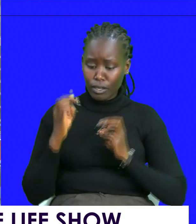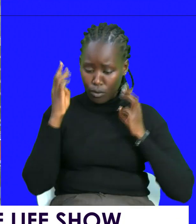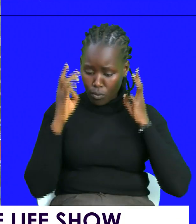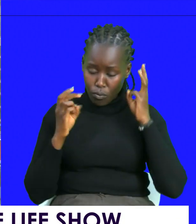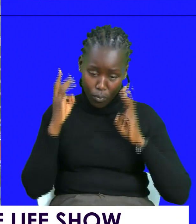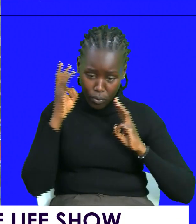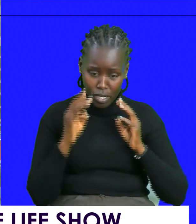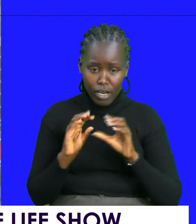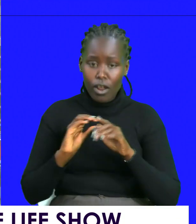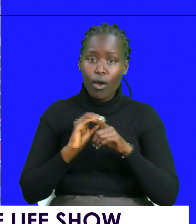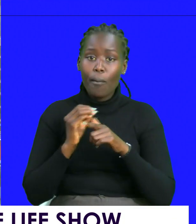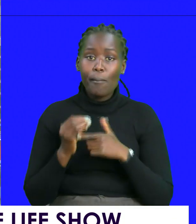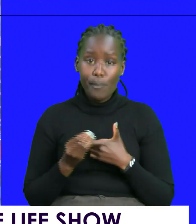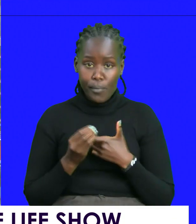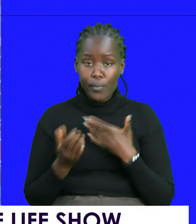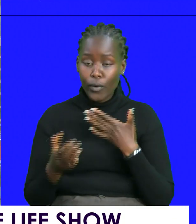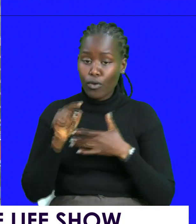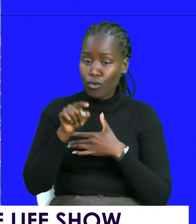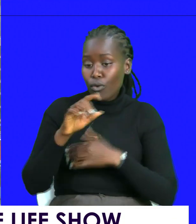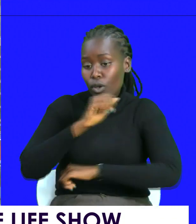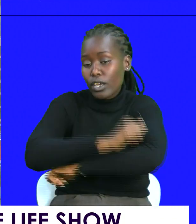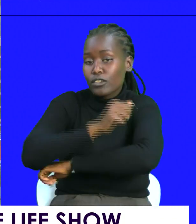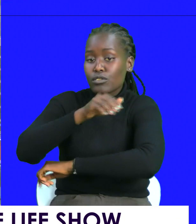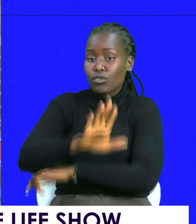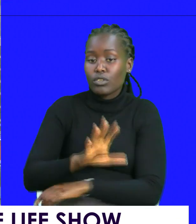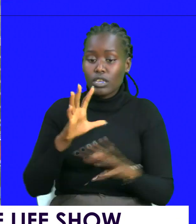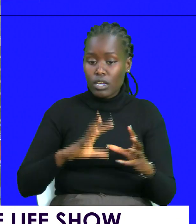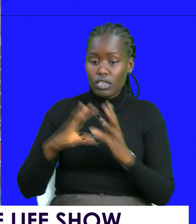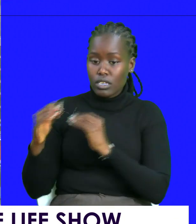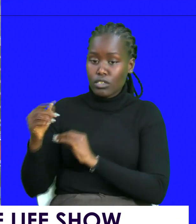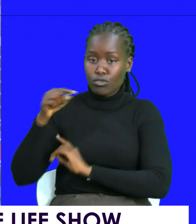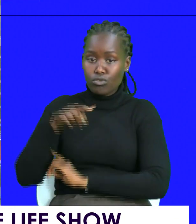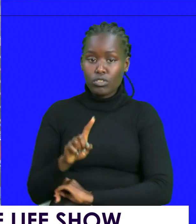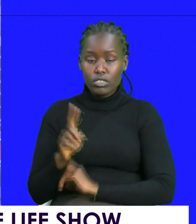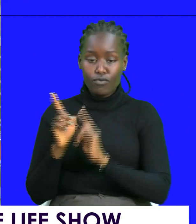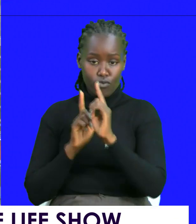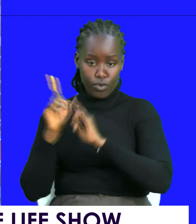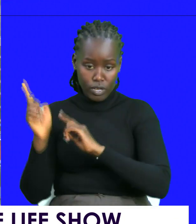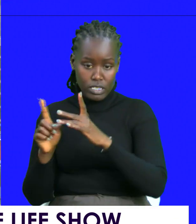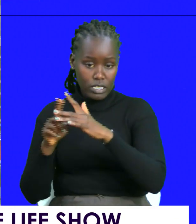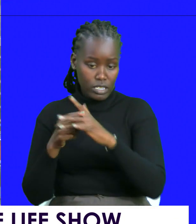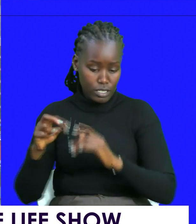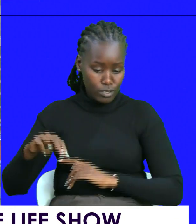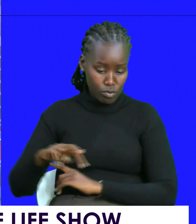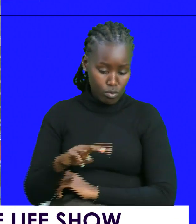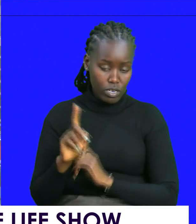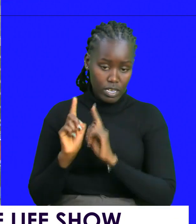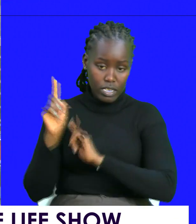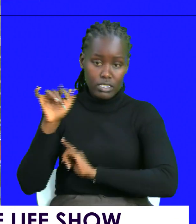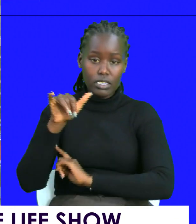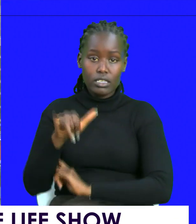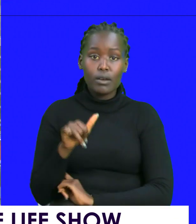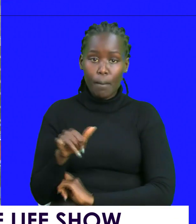just insecure. You are in your school. You take yourself on a journey. You start walking that journey and